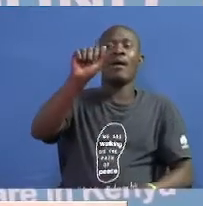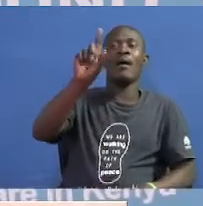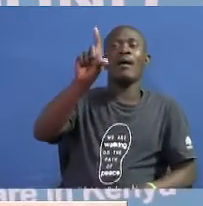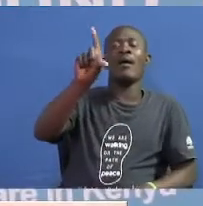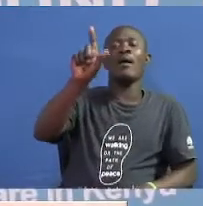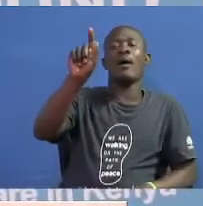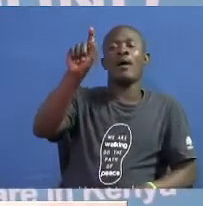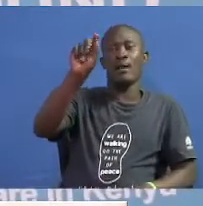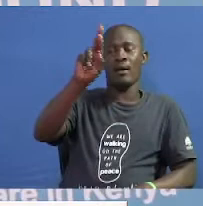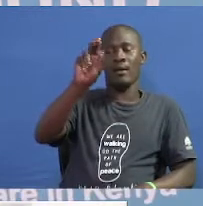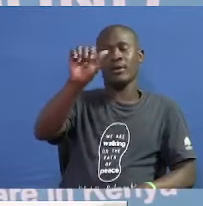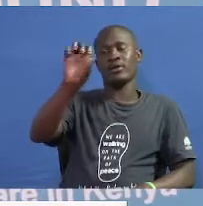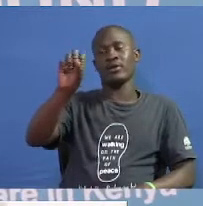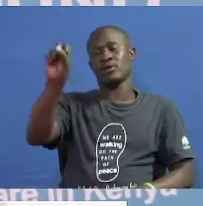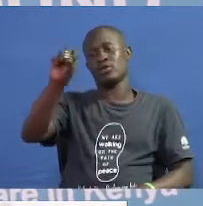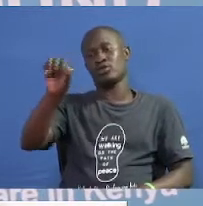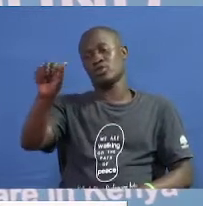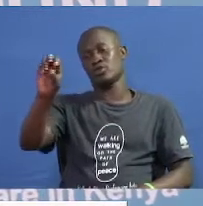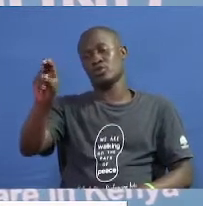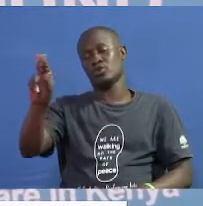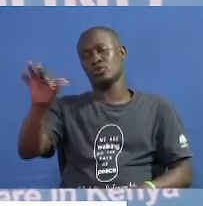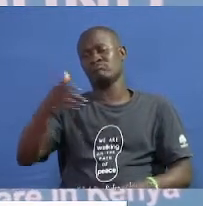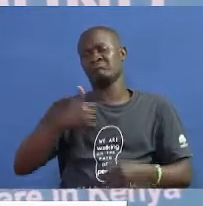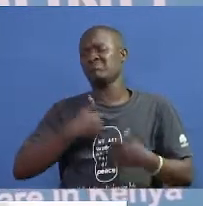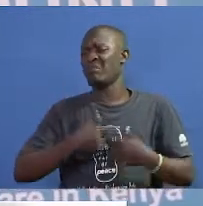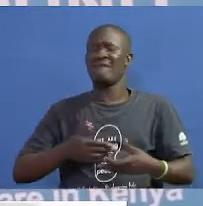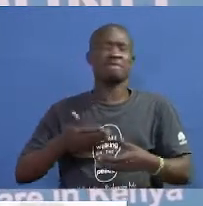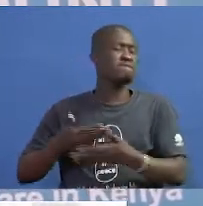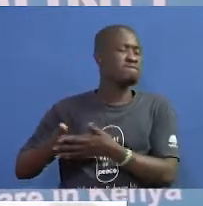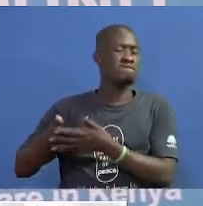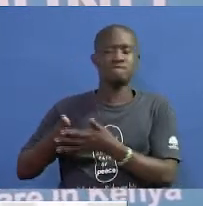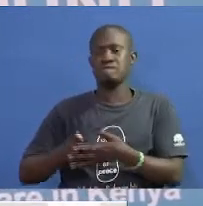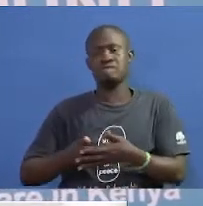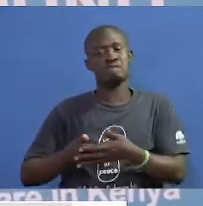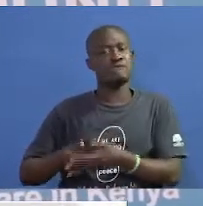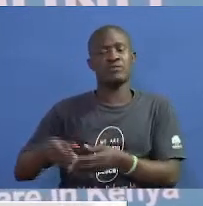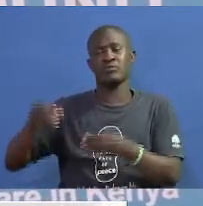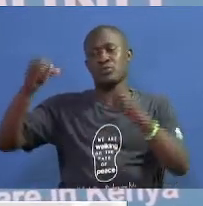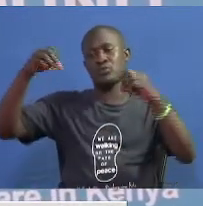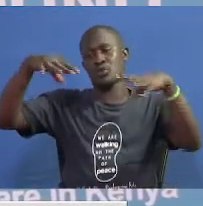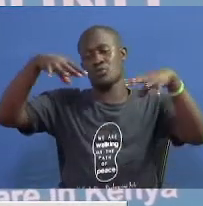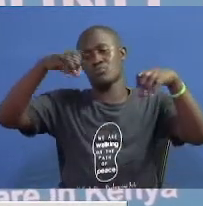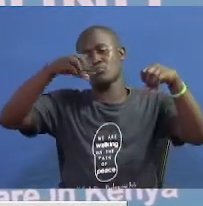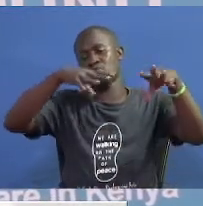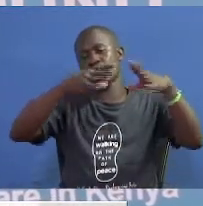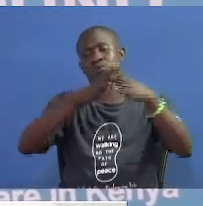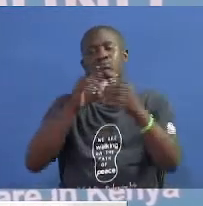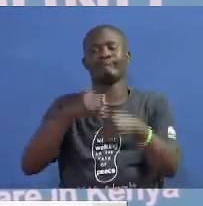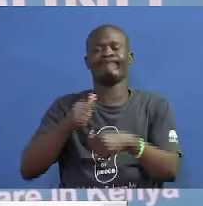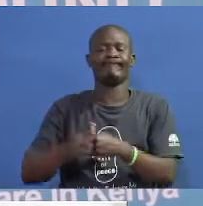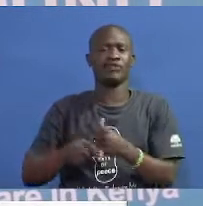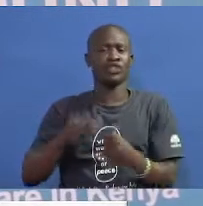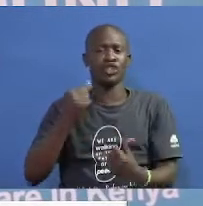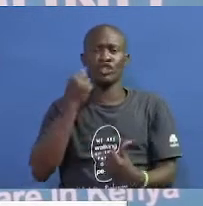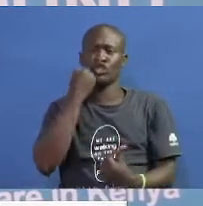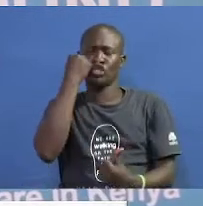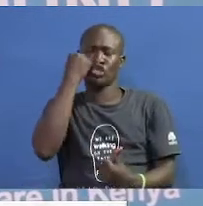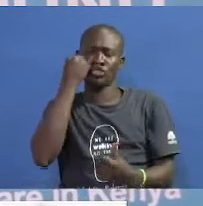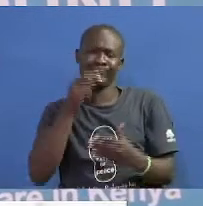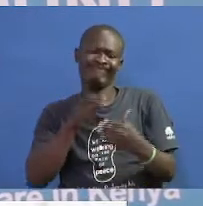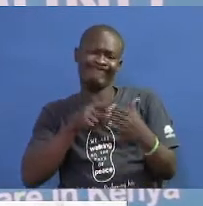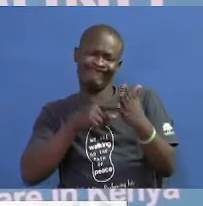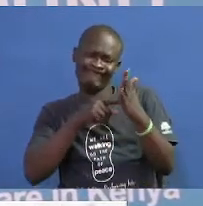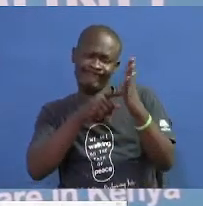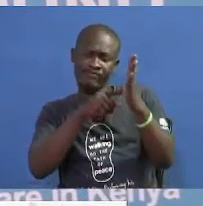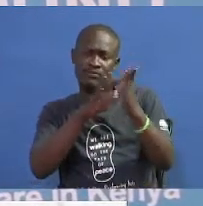think, we've had these, baby showers where people could be doing ultrasound for their gender reveal only. How early